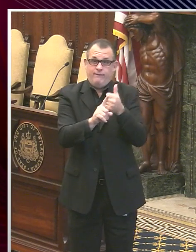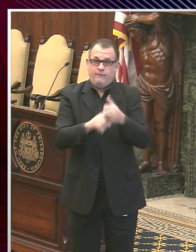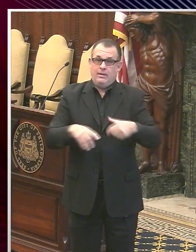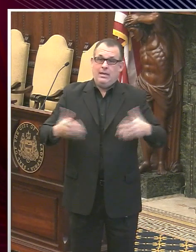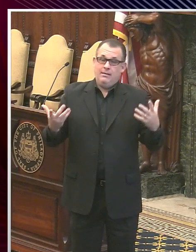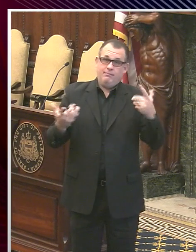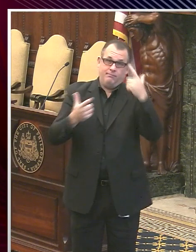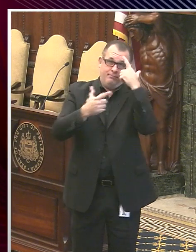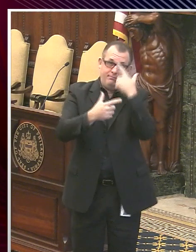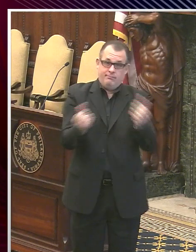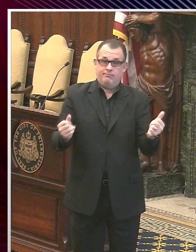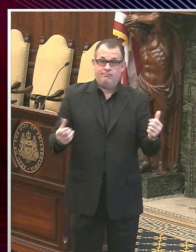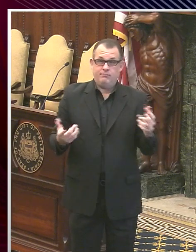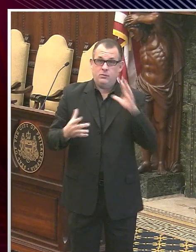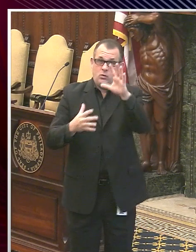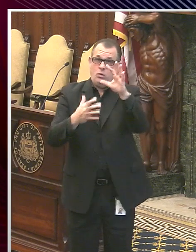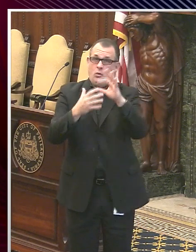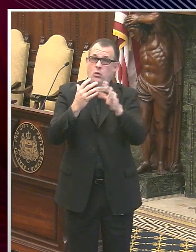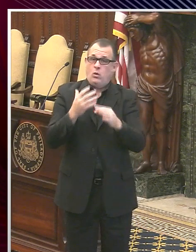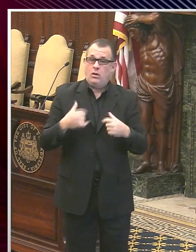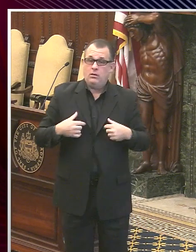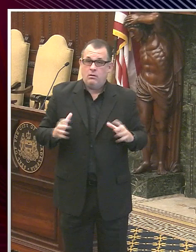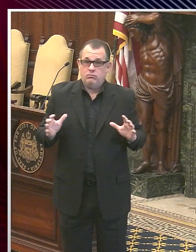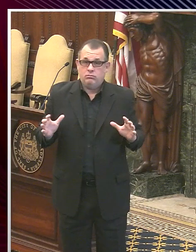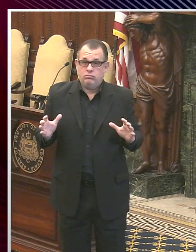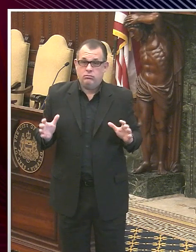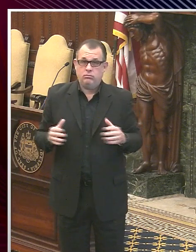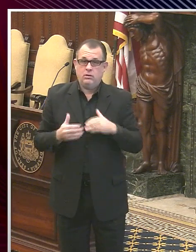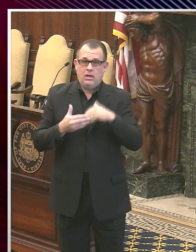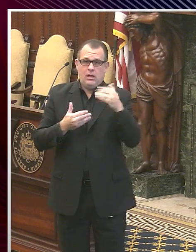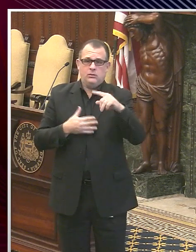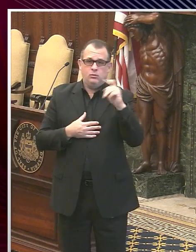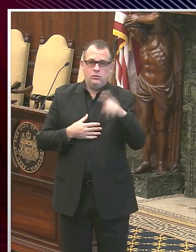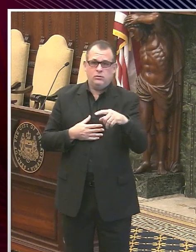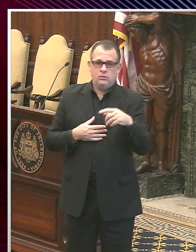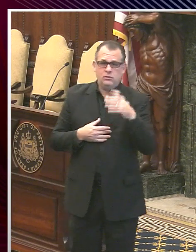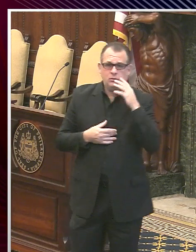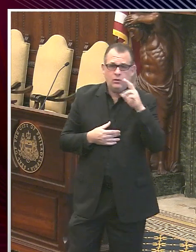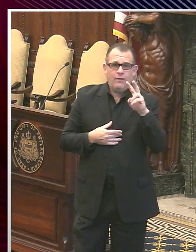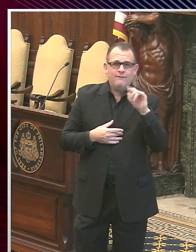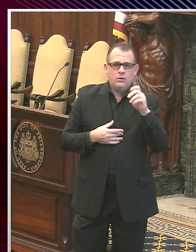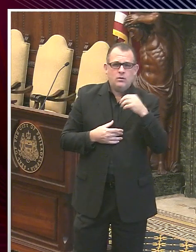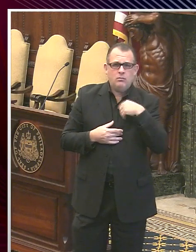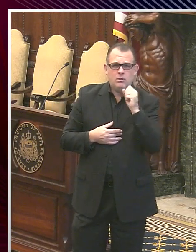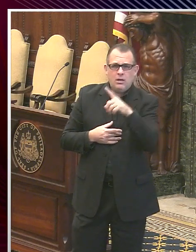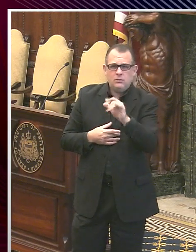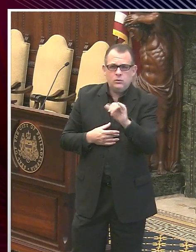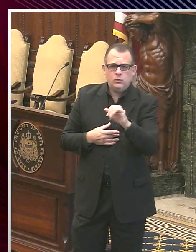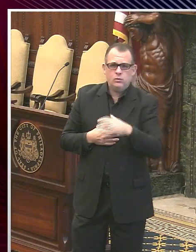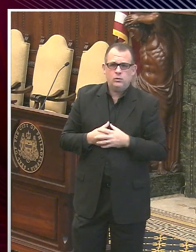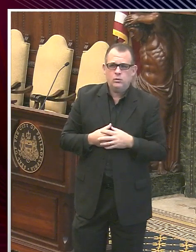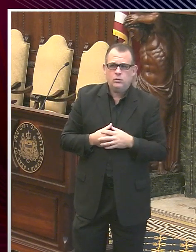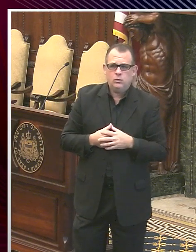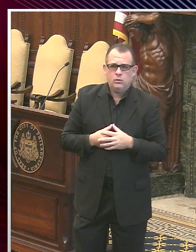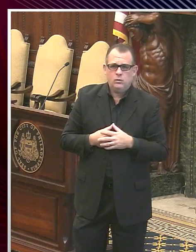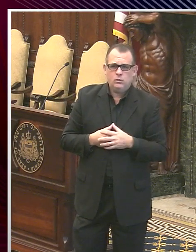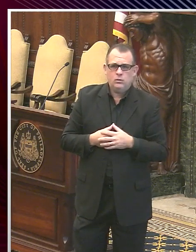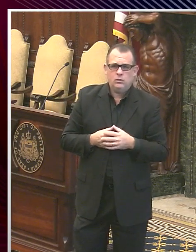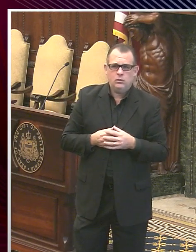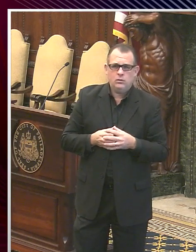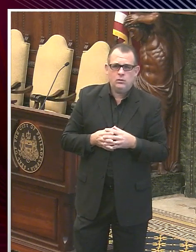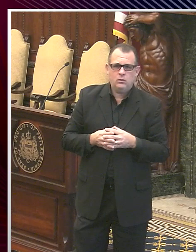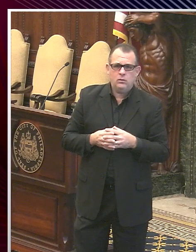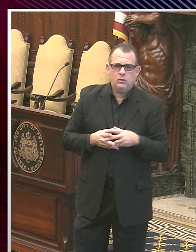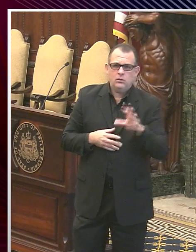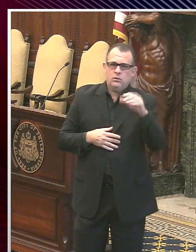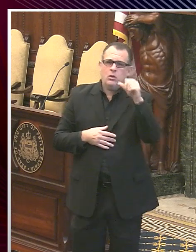make. And my last question, Victor sort of summed it up as well in one of his questions, but to the bar